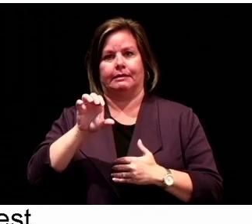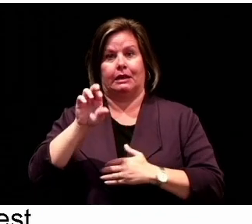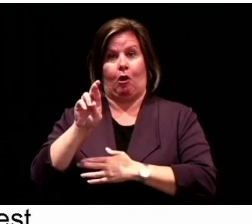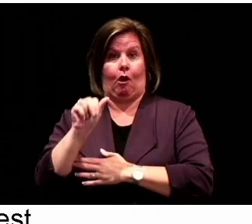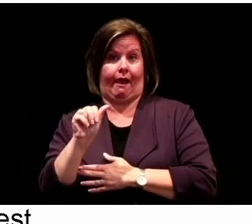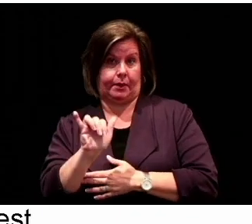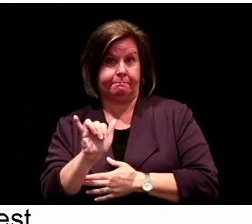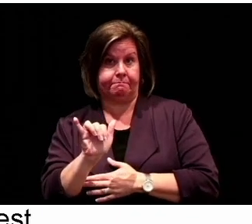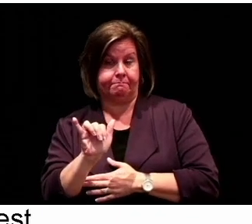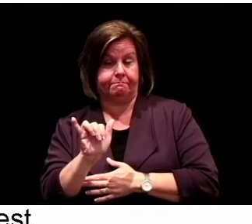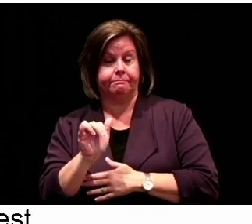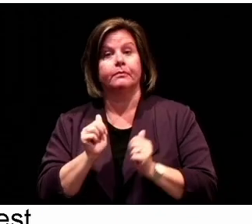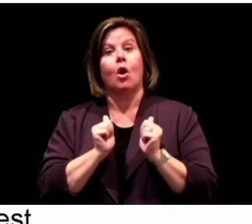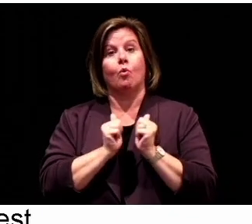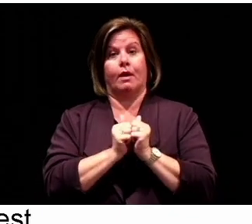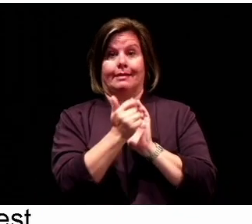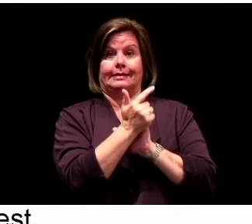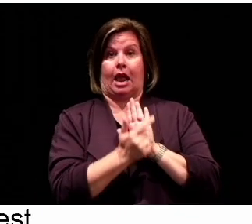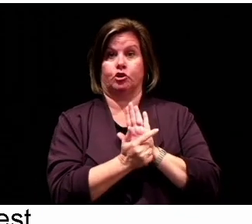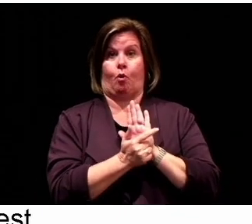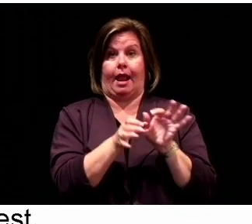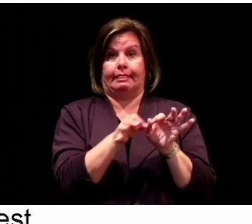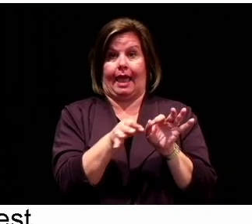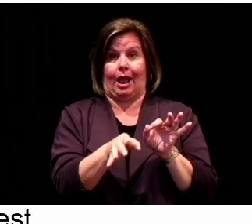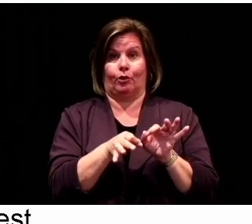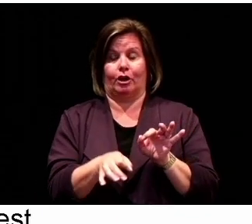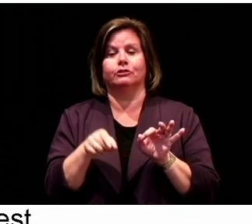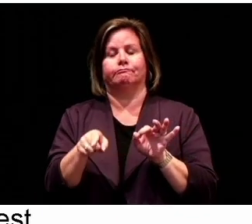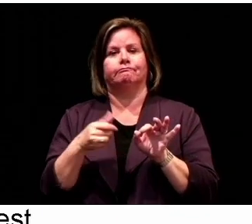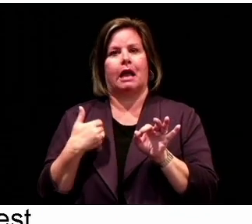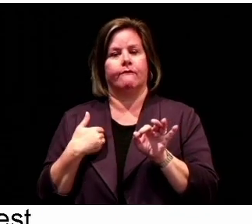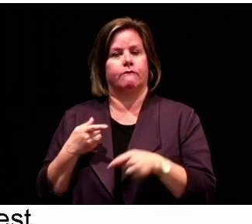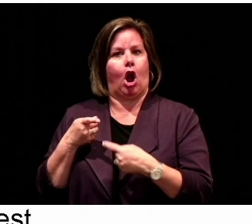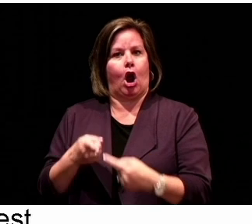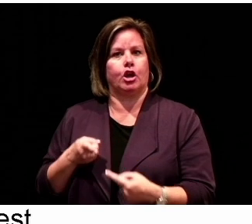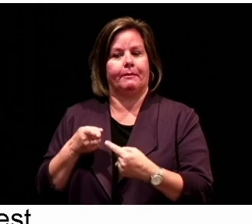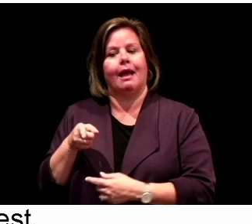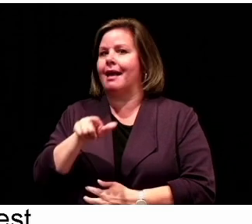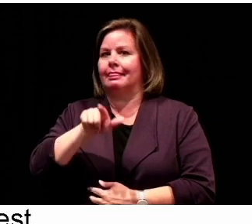the criminal history. It's worth taking a look. I'm just going to skip it because we don't have time.